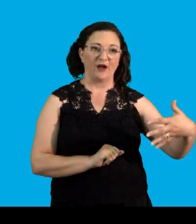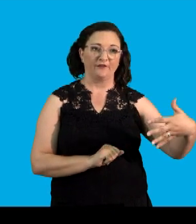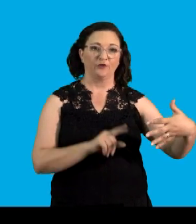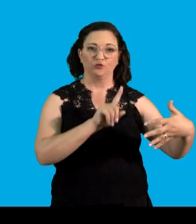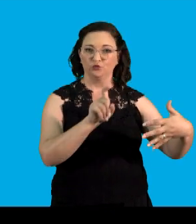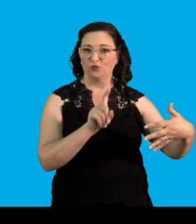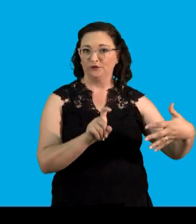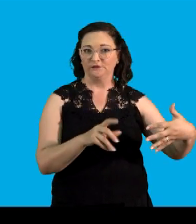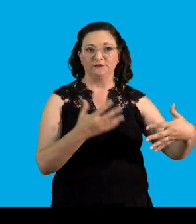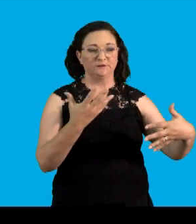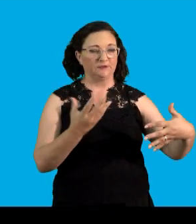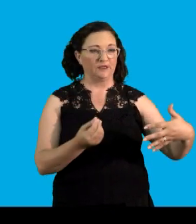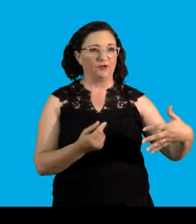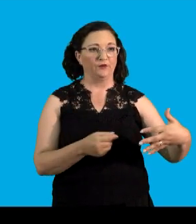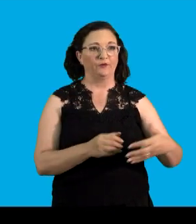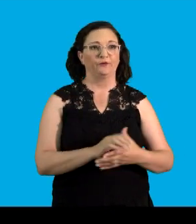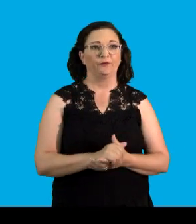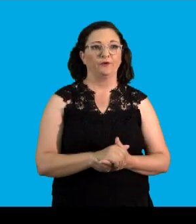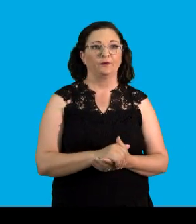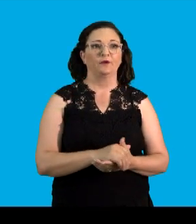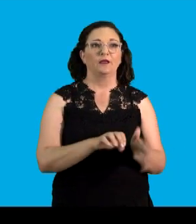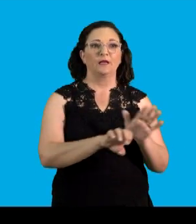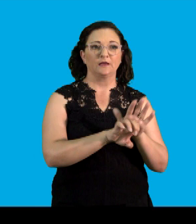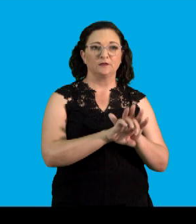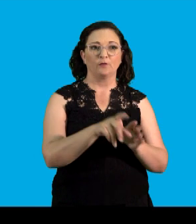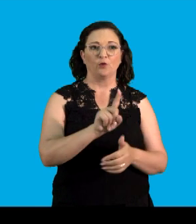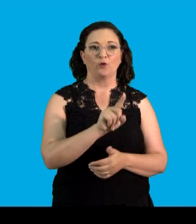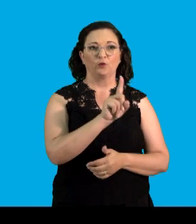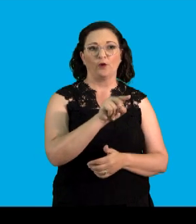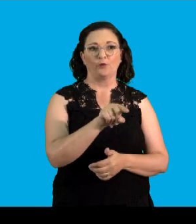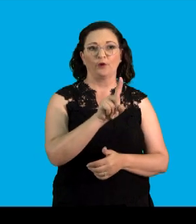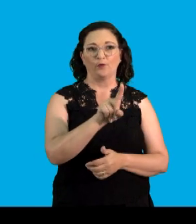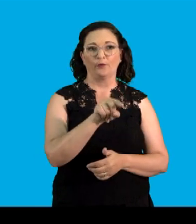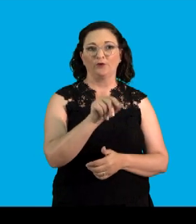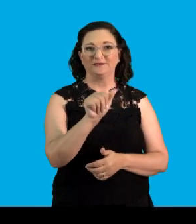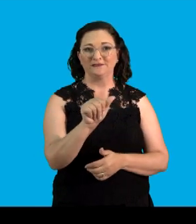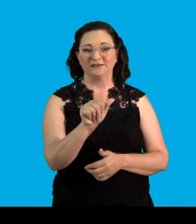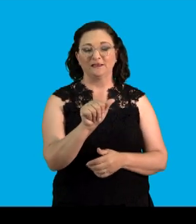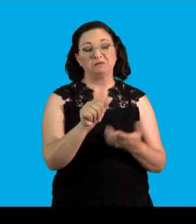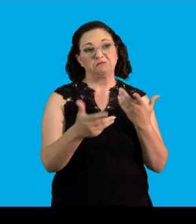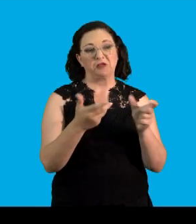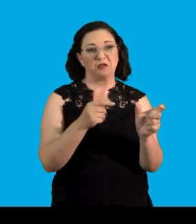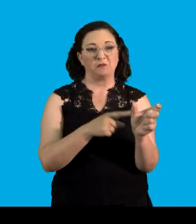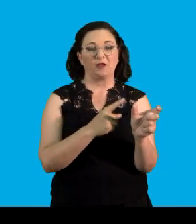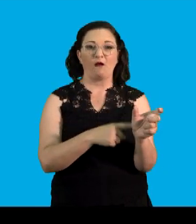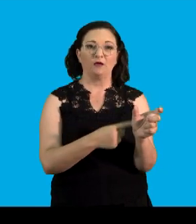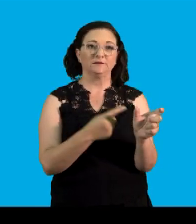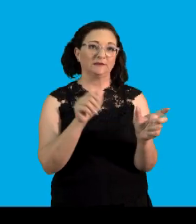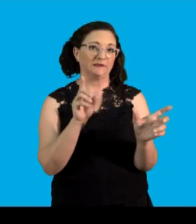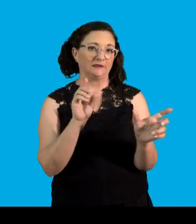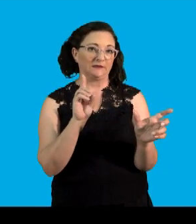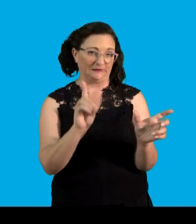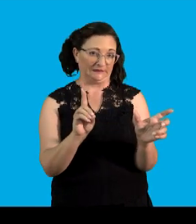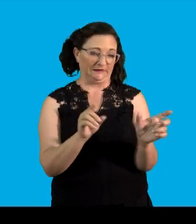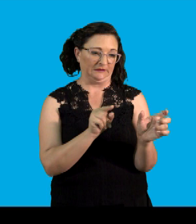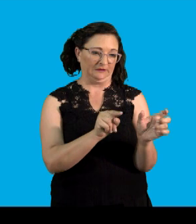choice in the answer book, e.g. 1.1.6, the correct answer here could be D. All right, so